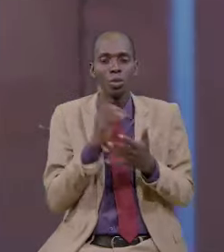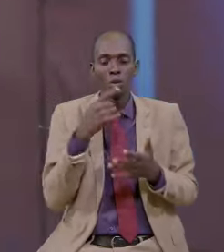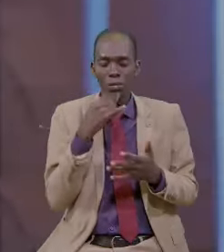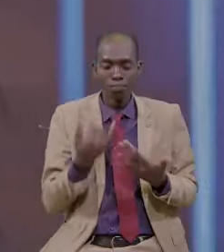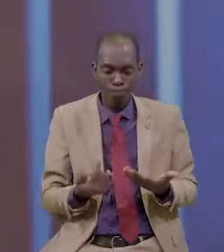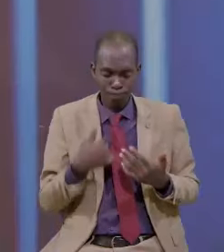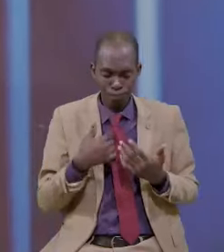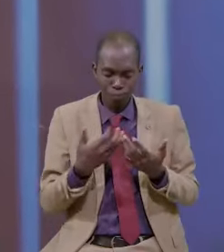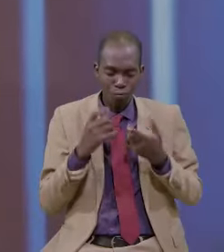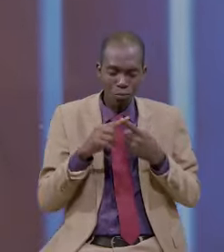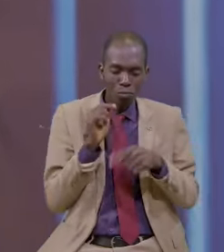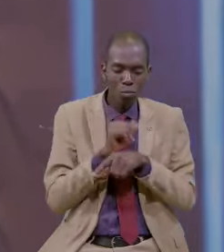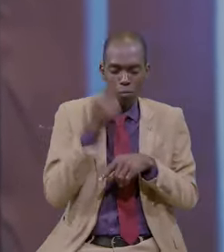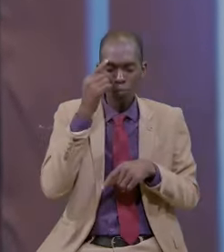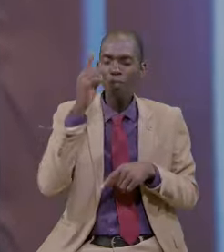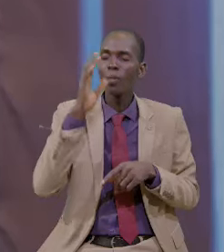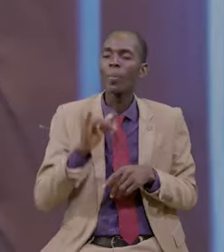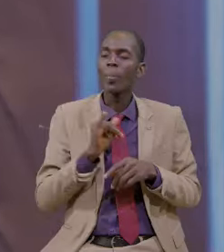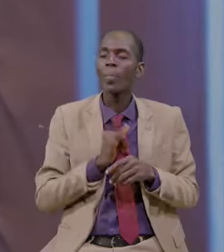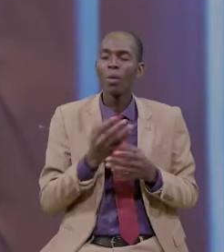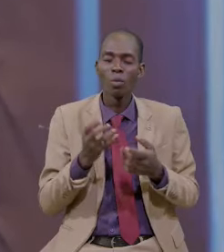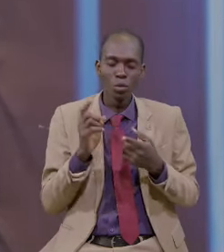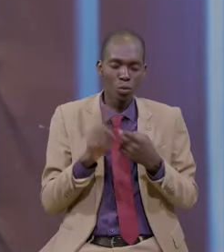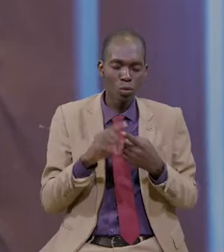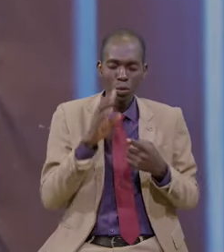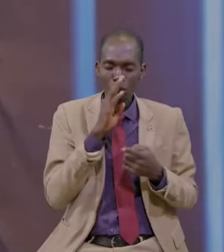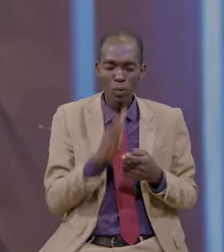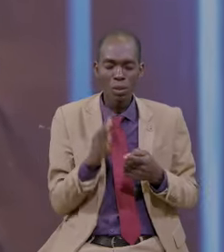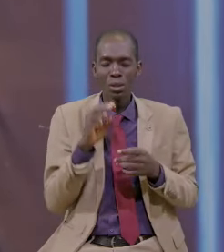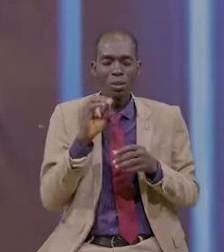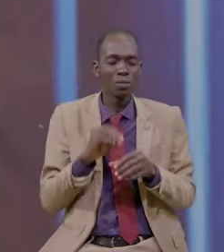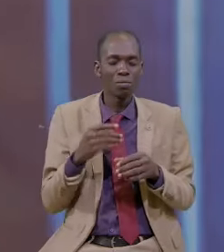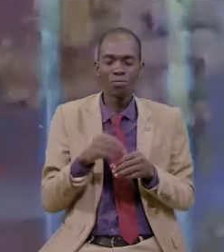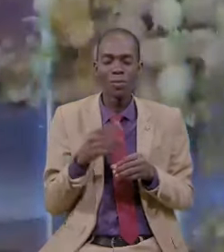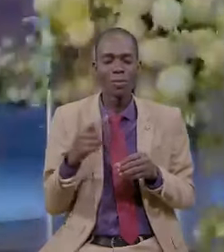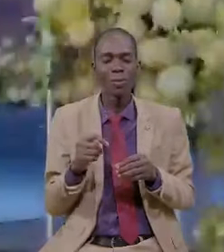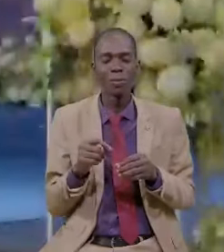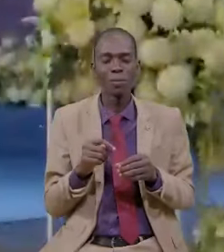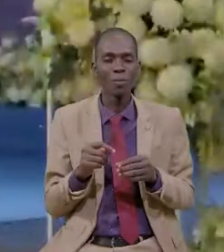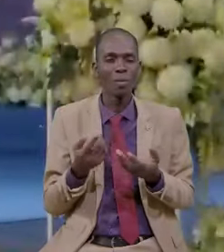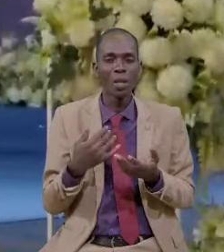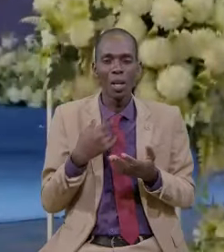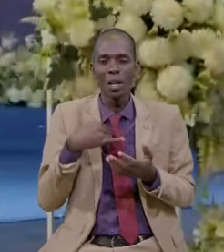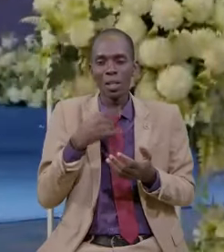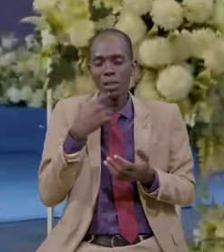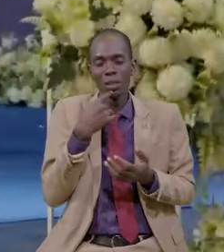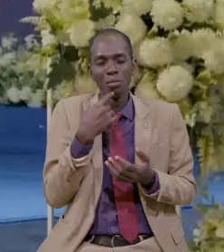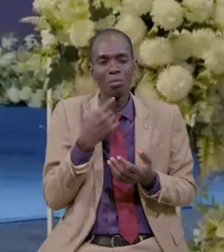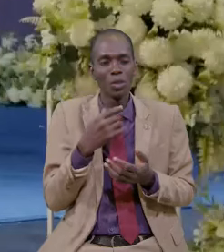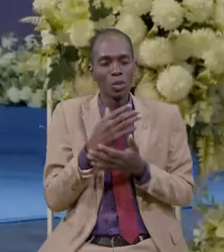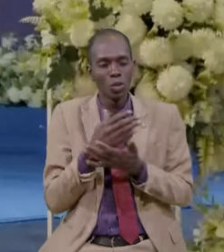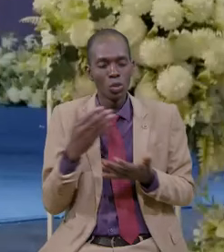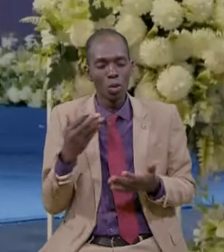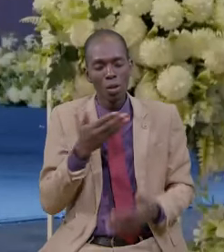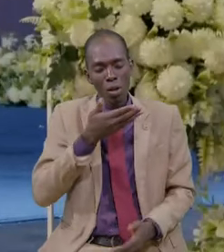God, and I want to be, you know, a dynamic investor, And I see some smell coming